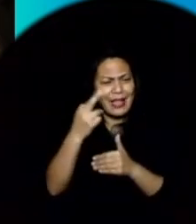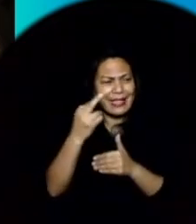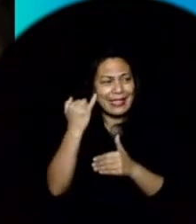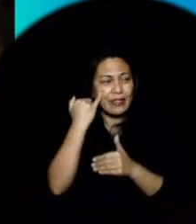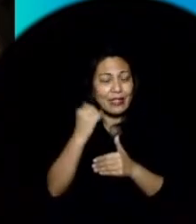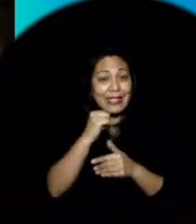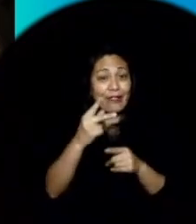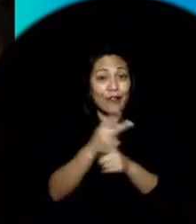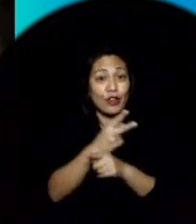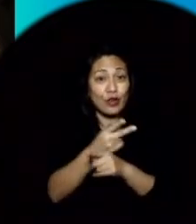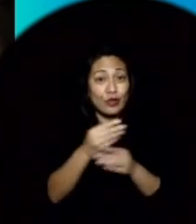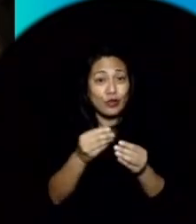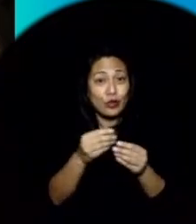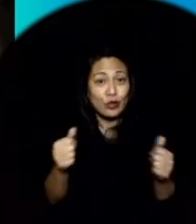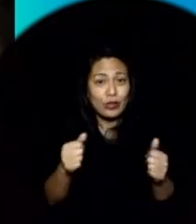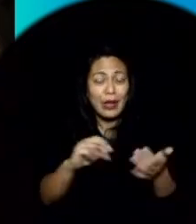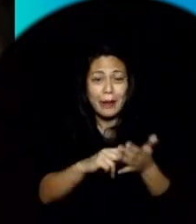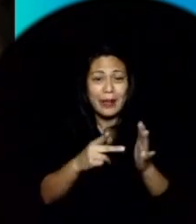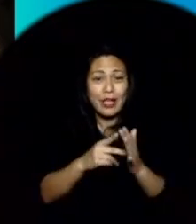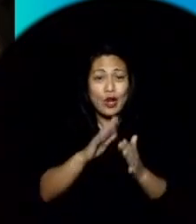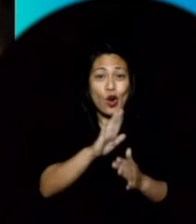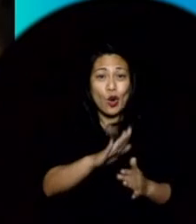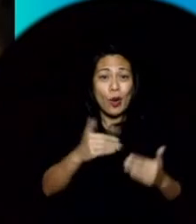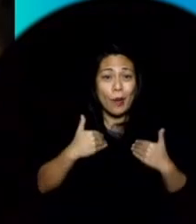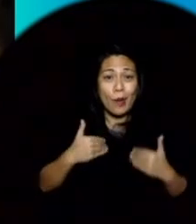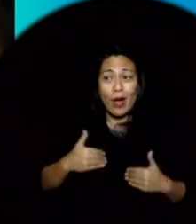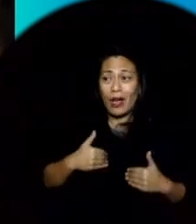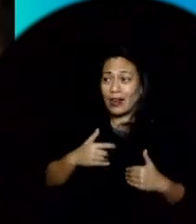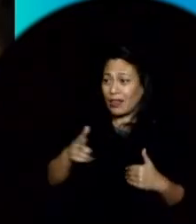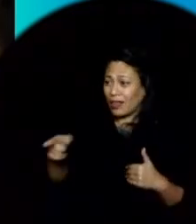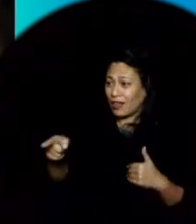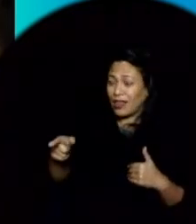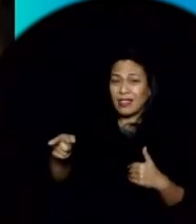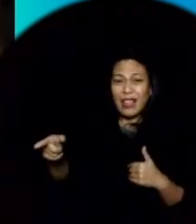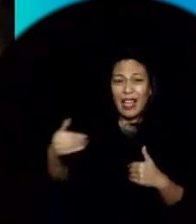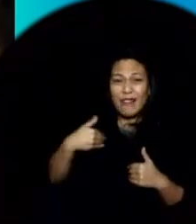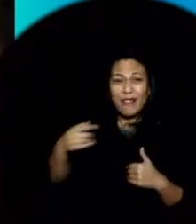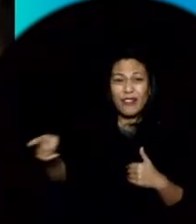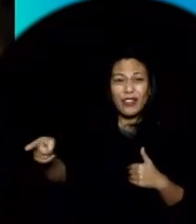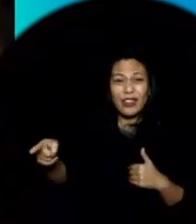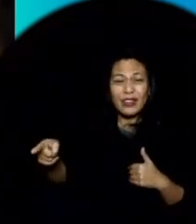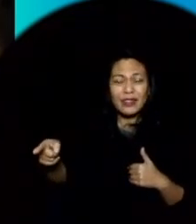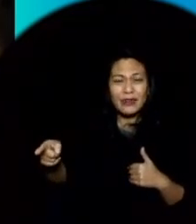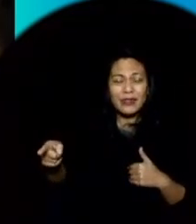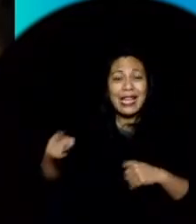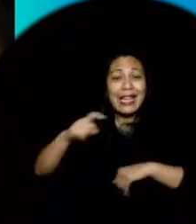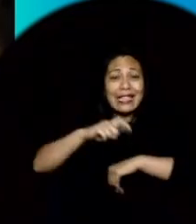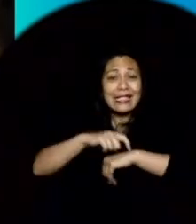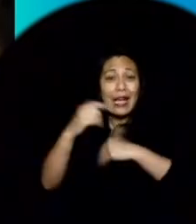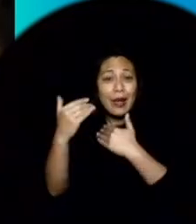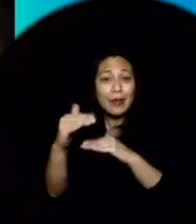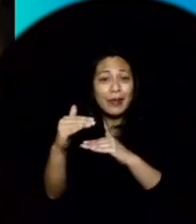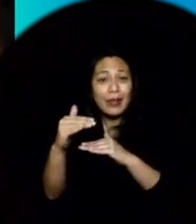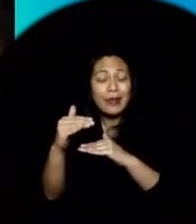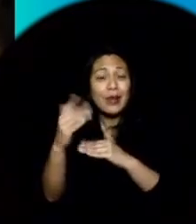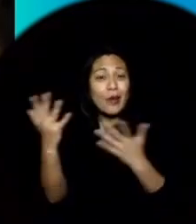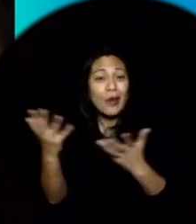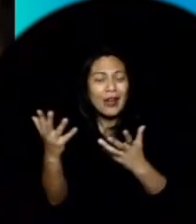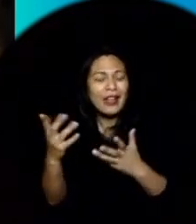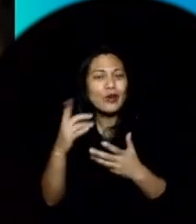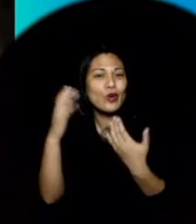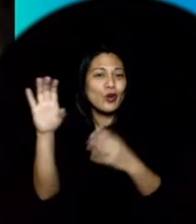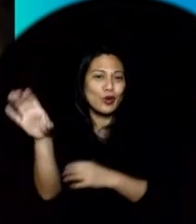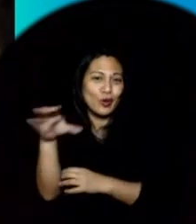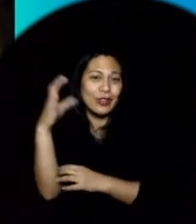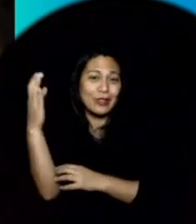unless she pursues a different solution, she will not get her old body back. The time crunch is Christmas. She wants to be